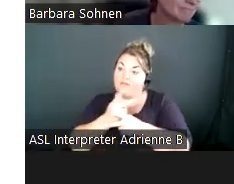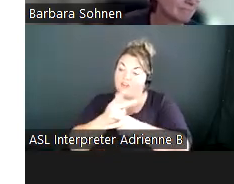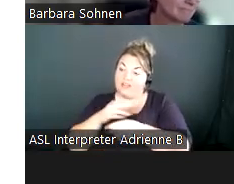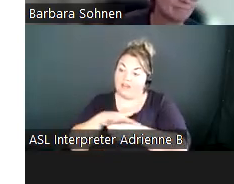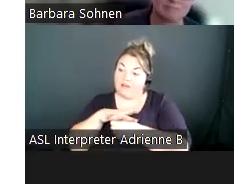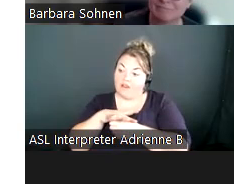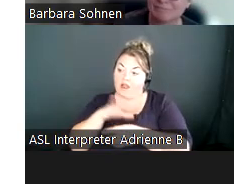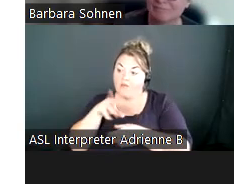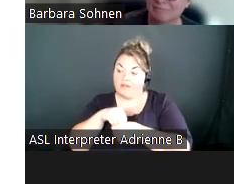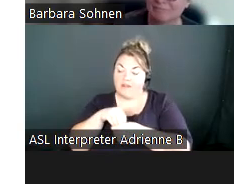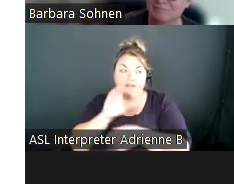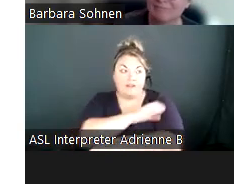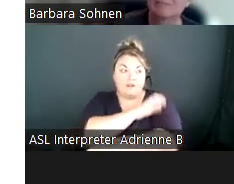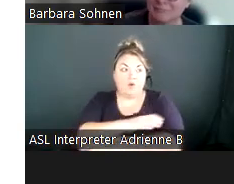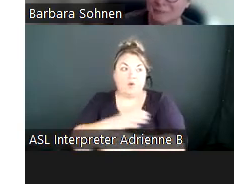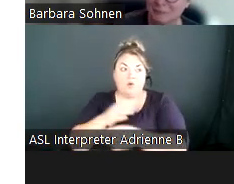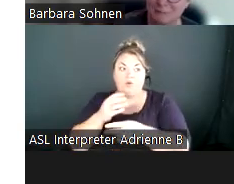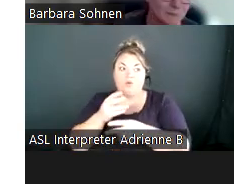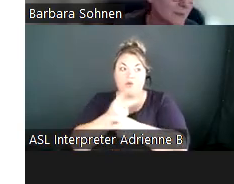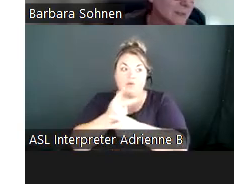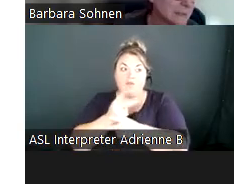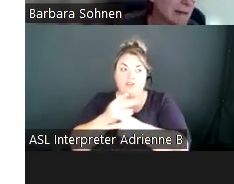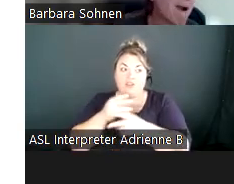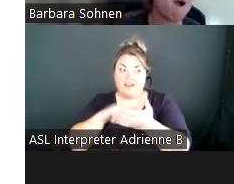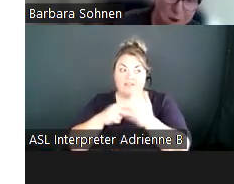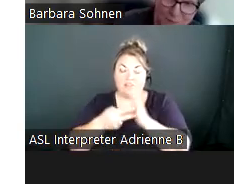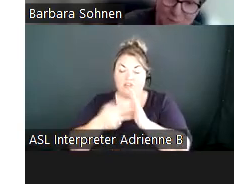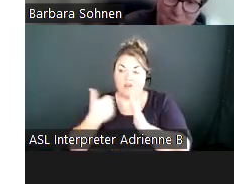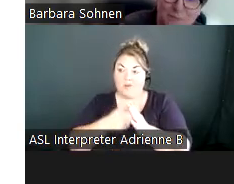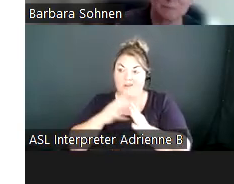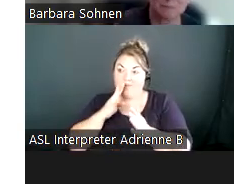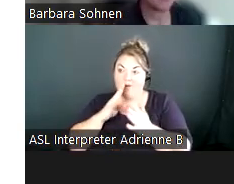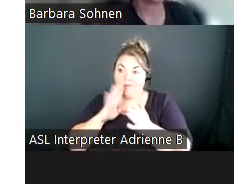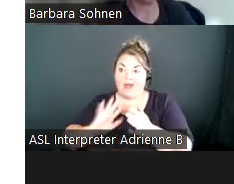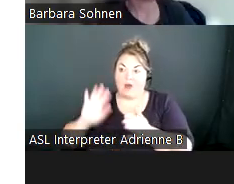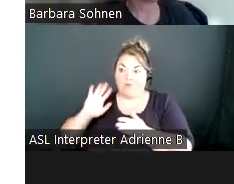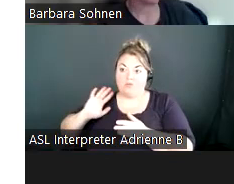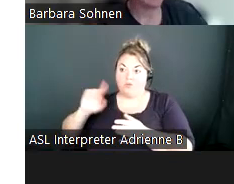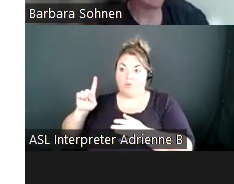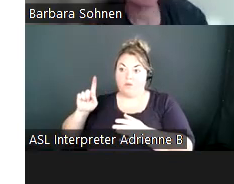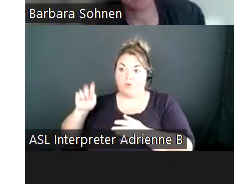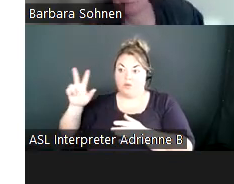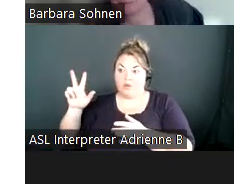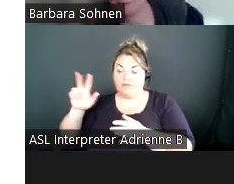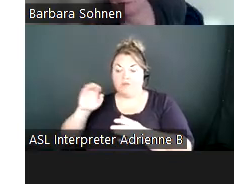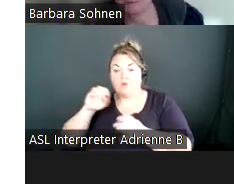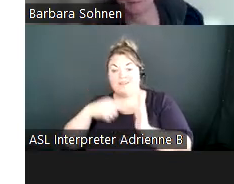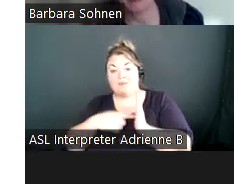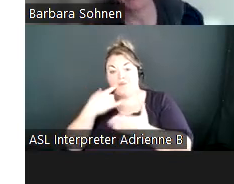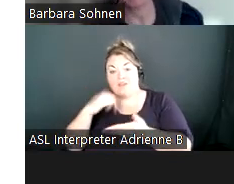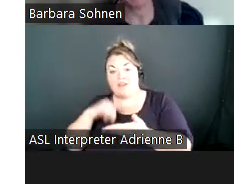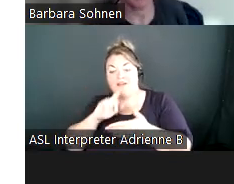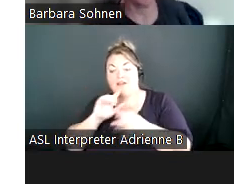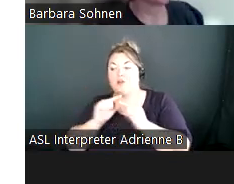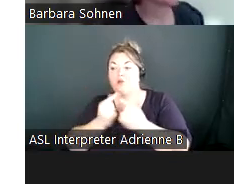clinical supervision definition that was Mariana spoke with back in 1.3. So an example of that is a group